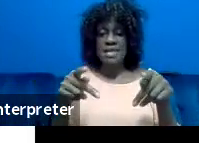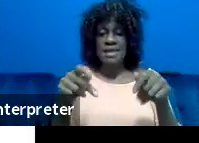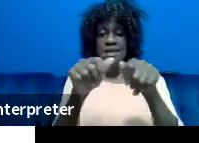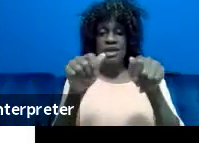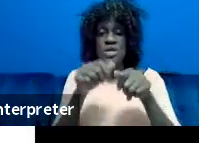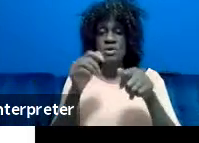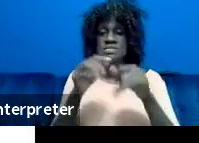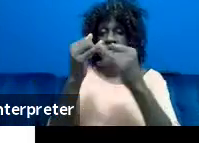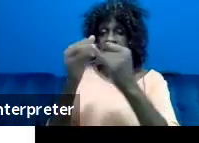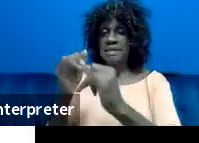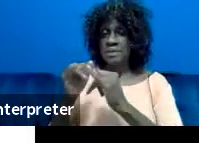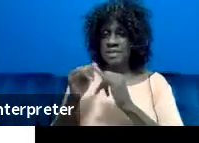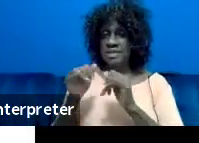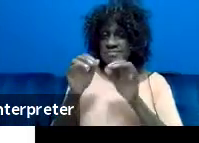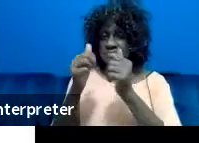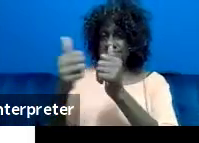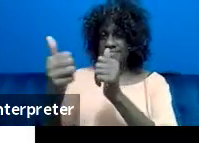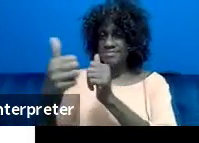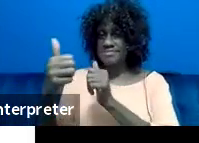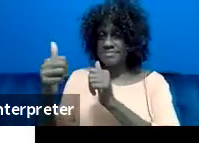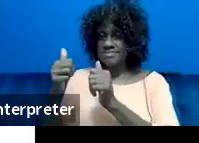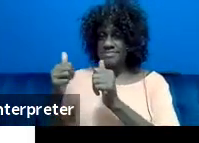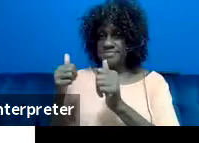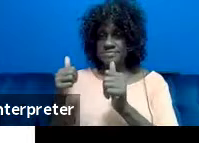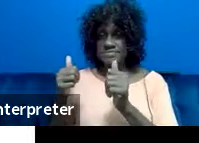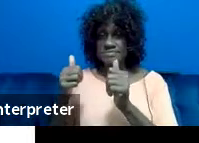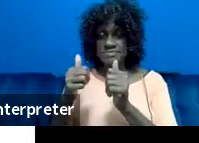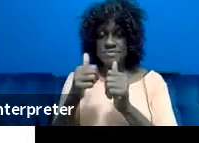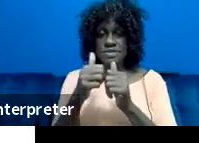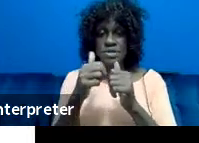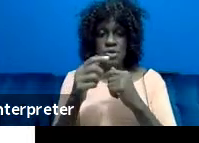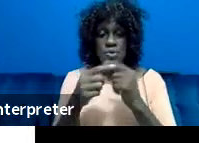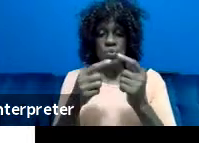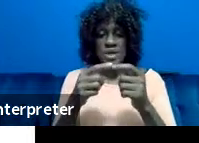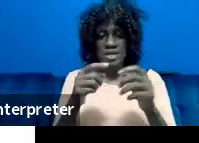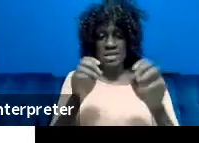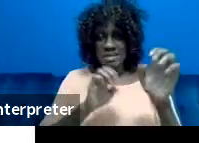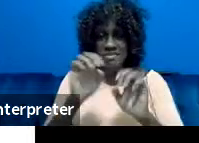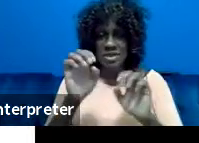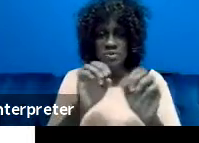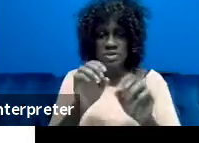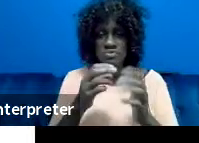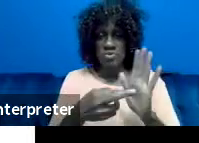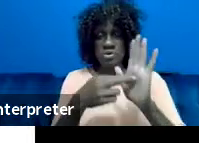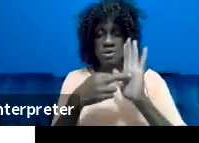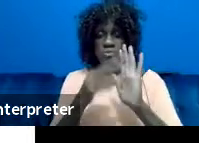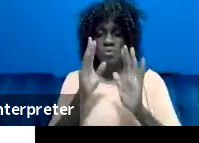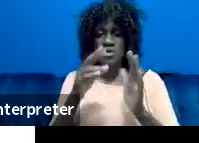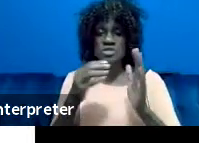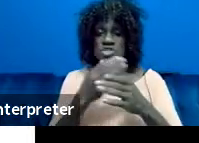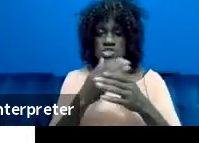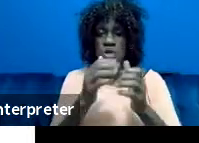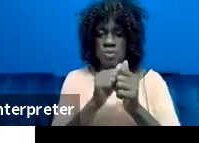independent and be looked at independently when evaluating per the requirements that I'm going to be sharing with you.